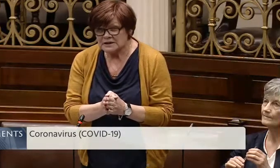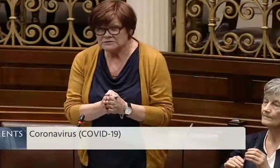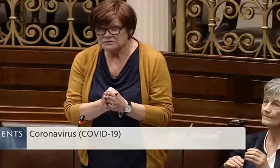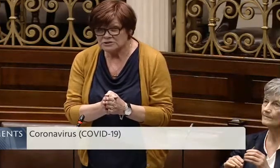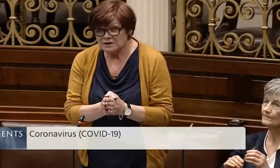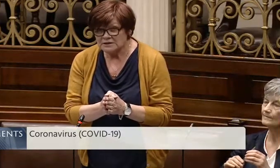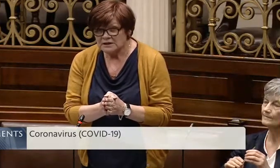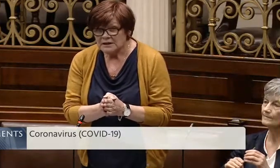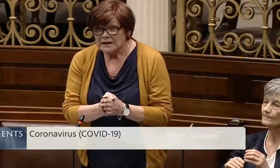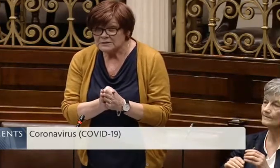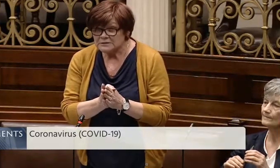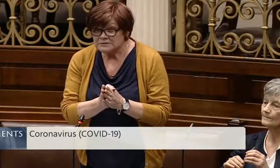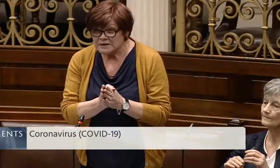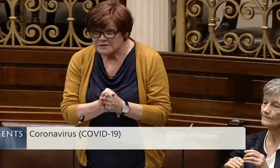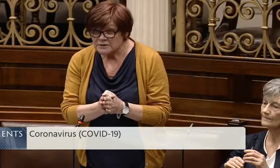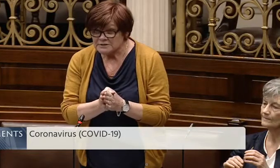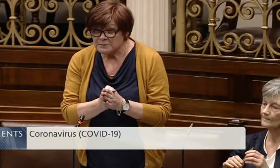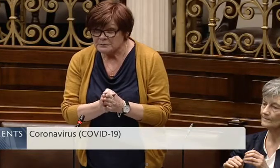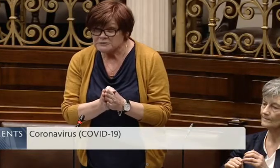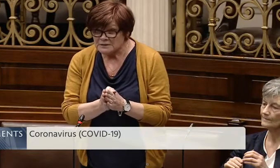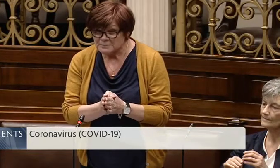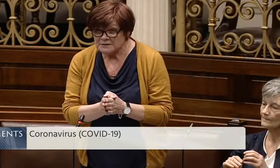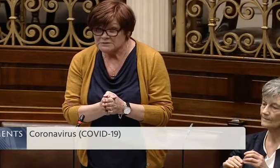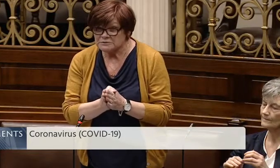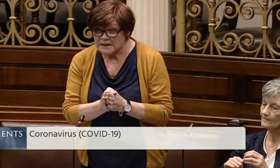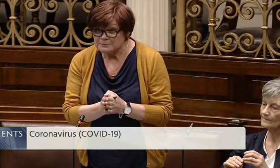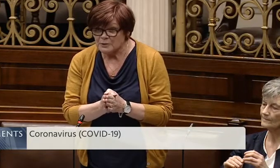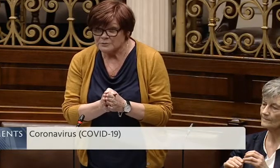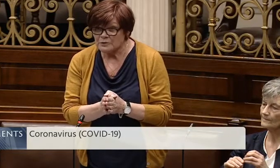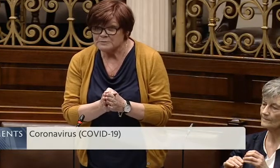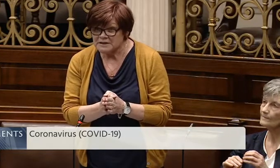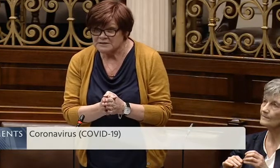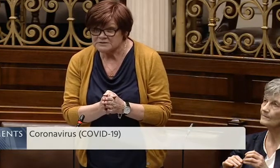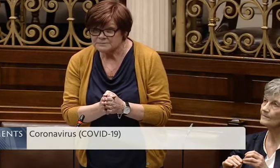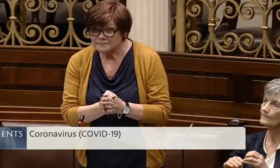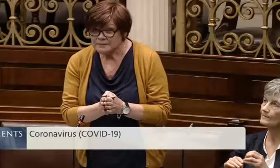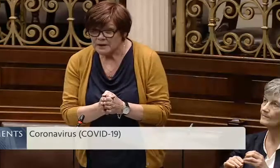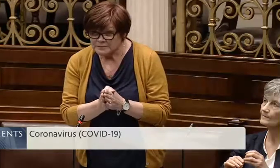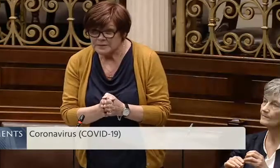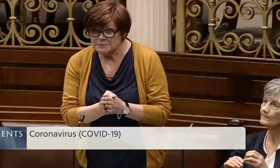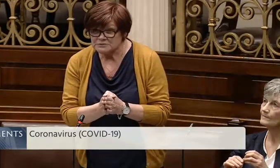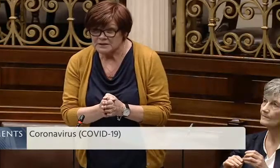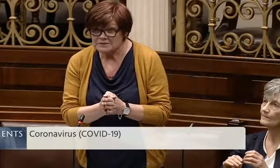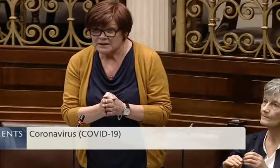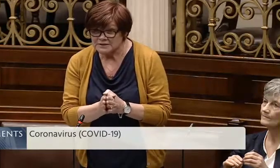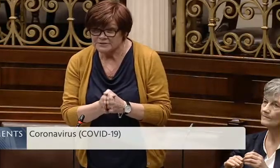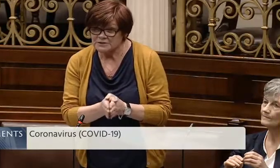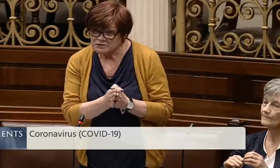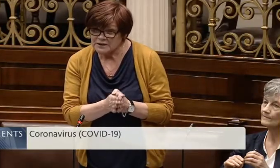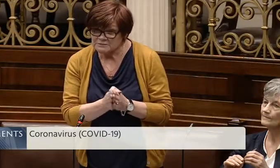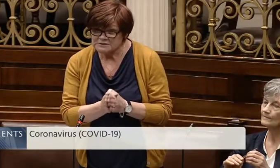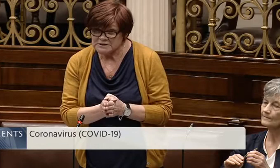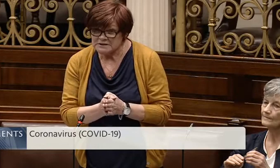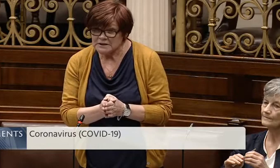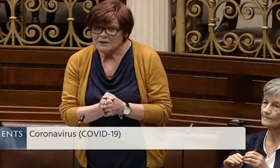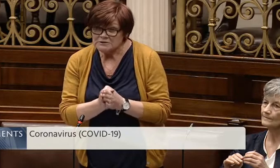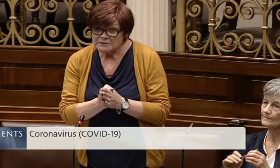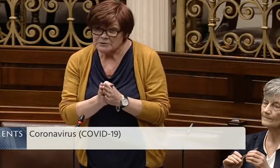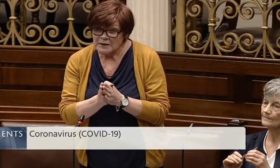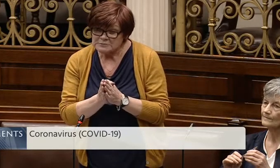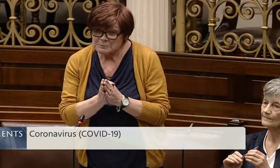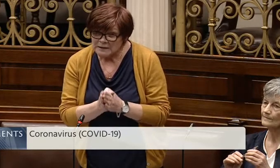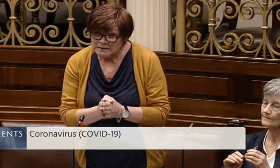71,000 cases in China, the death rate of people with diabetes was 8.4% of the people who died, and that's the figure she gave me today.